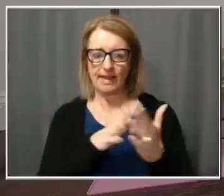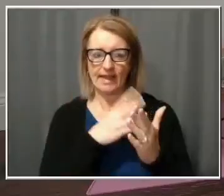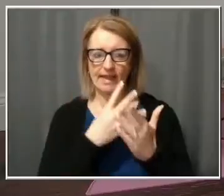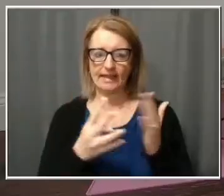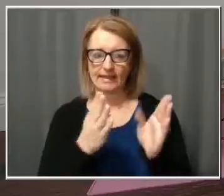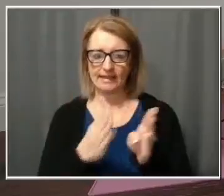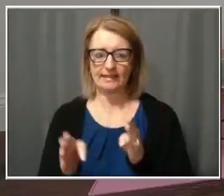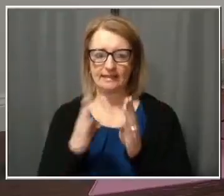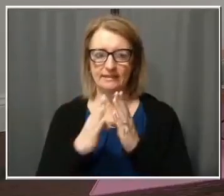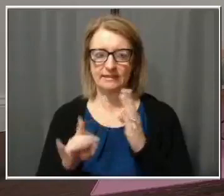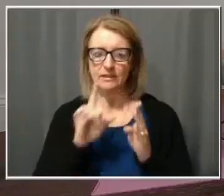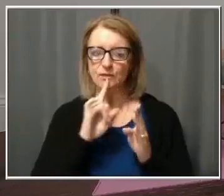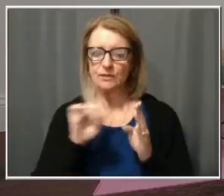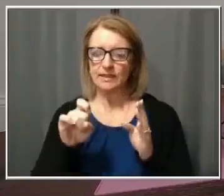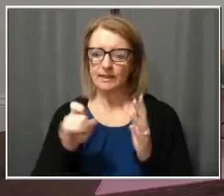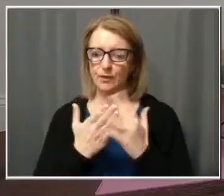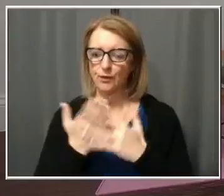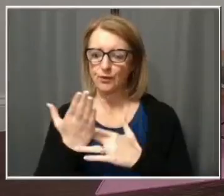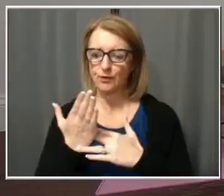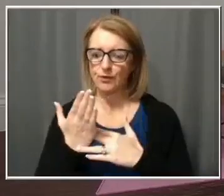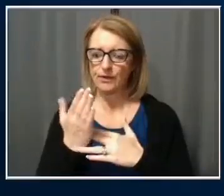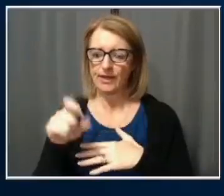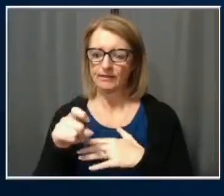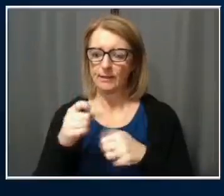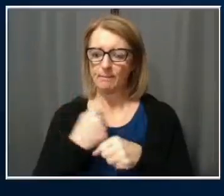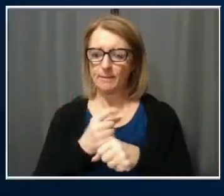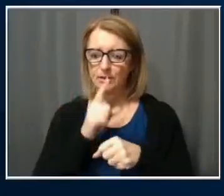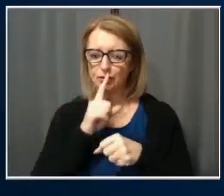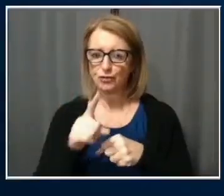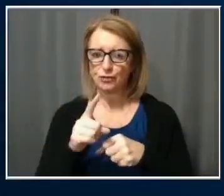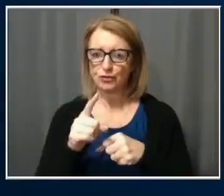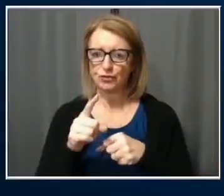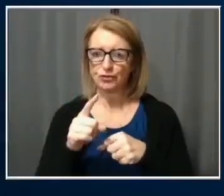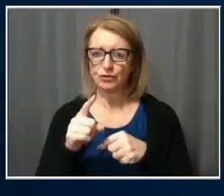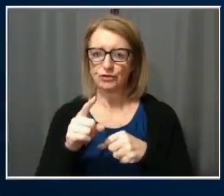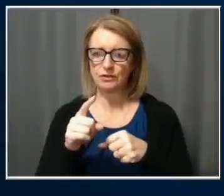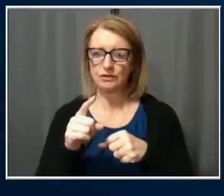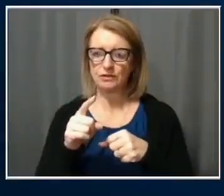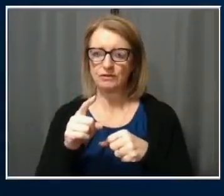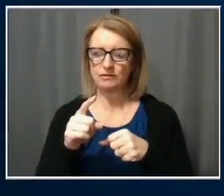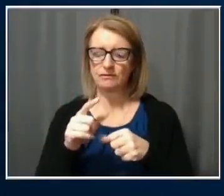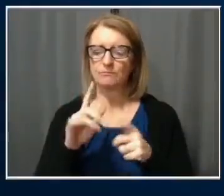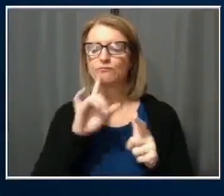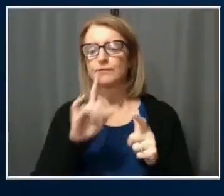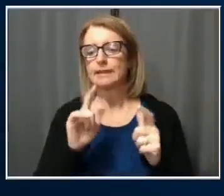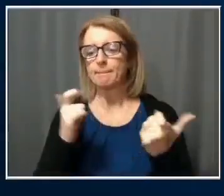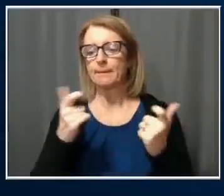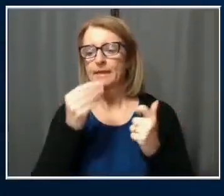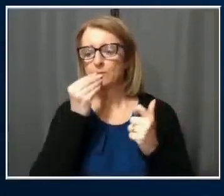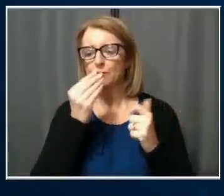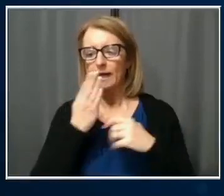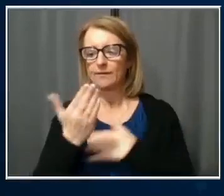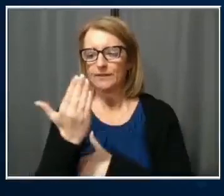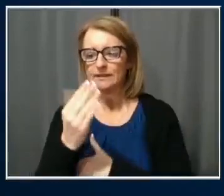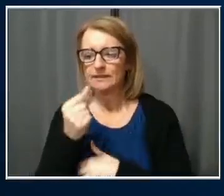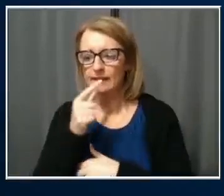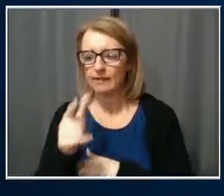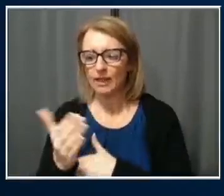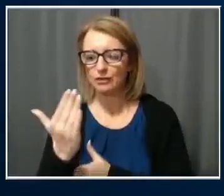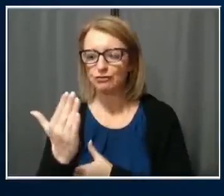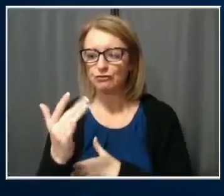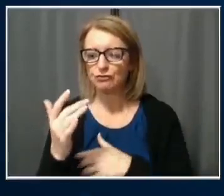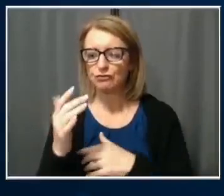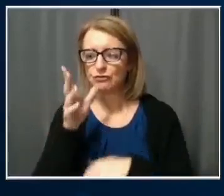I really have to go through and make sure that I'm, the biggest thing is getting my breakfast and lunch and dinner's not hard for me to